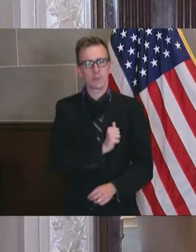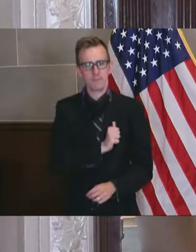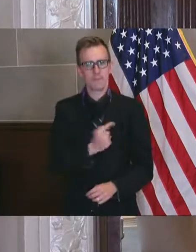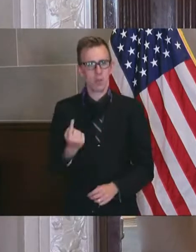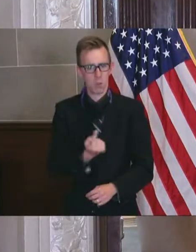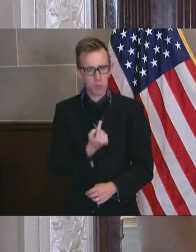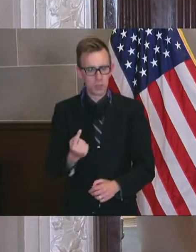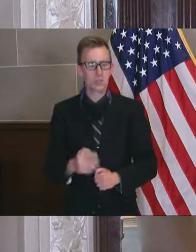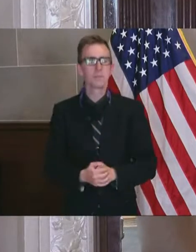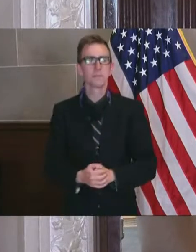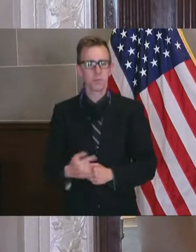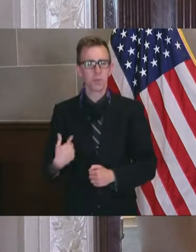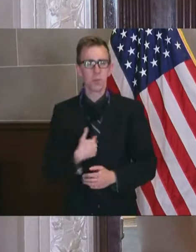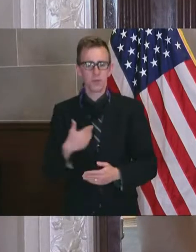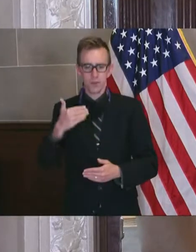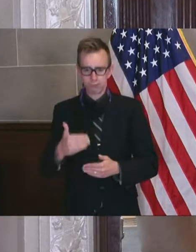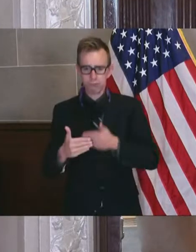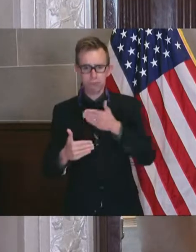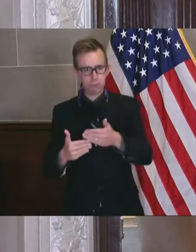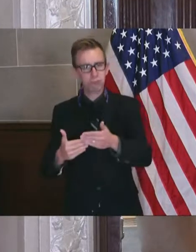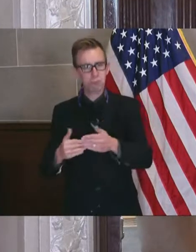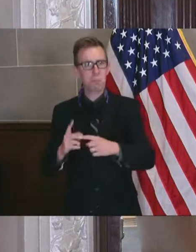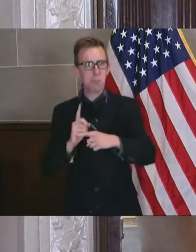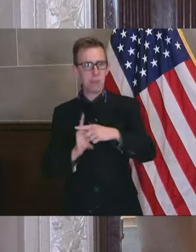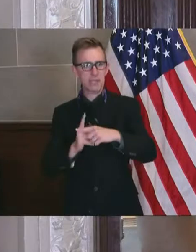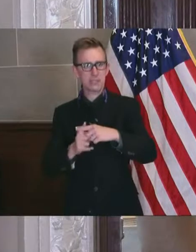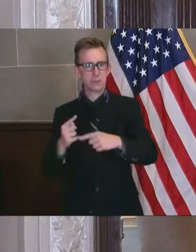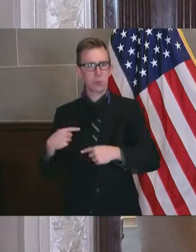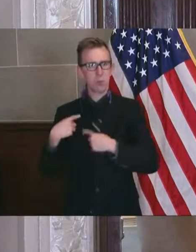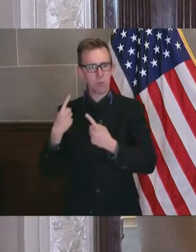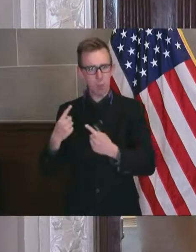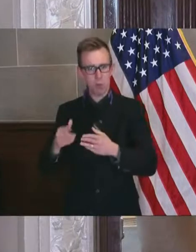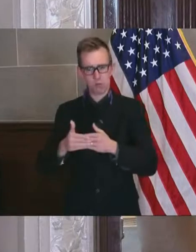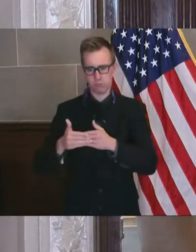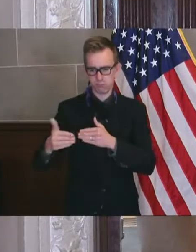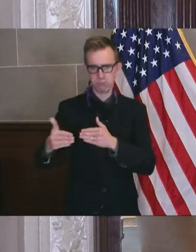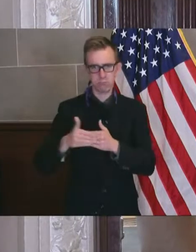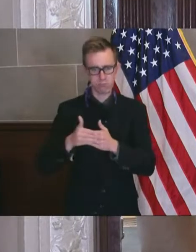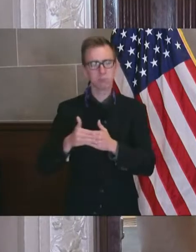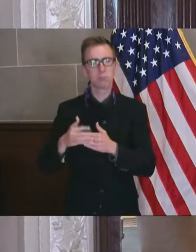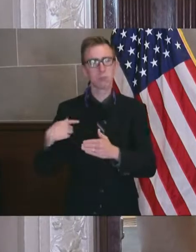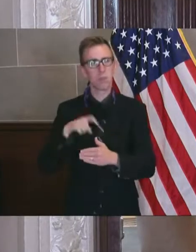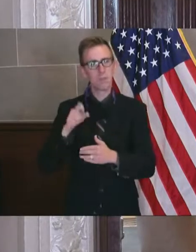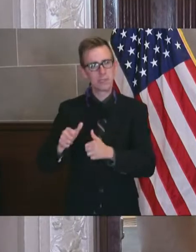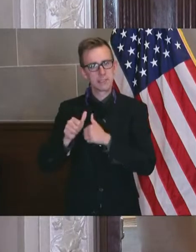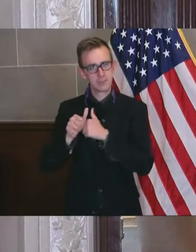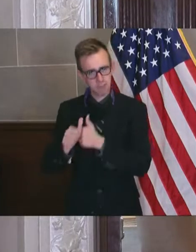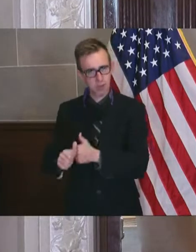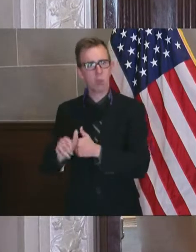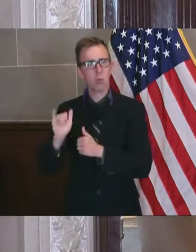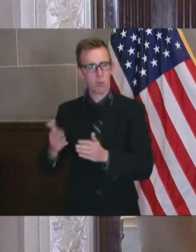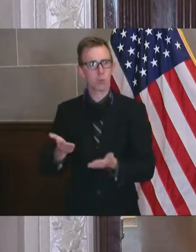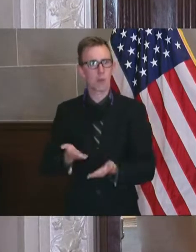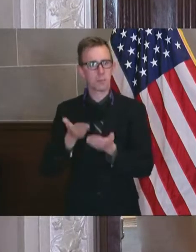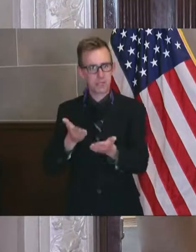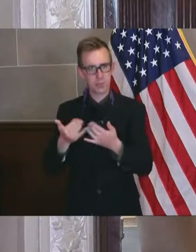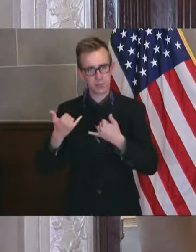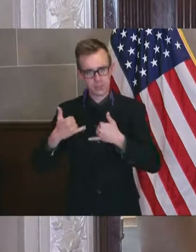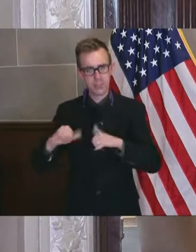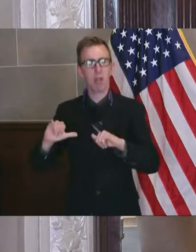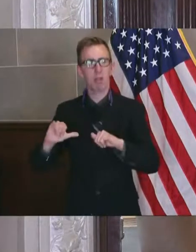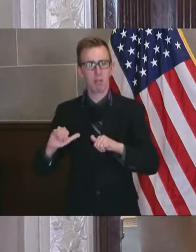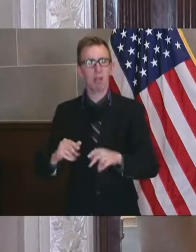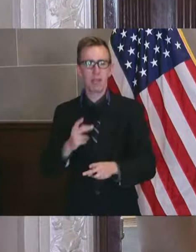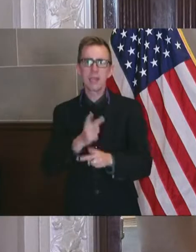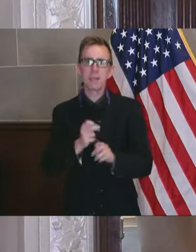have taken positive steps to move Missouri forward, and we must all continue to practice the recommendations that will keep our state